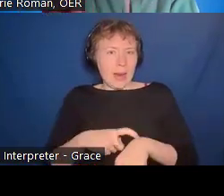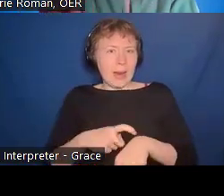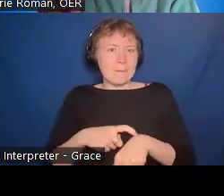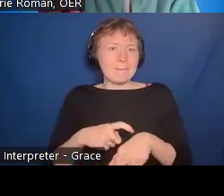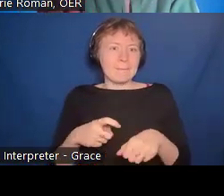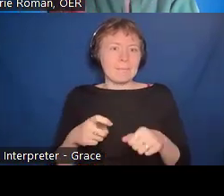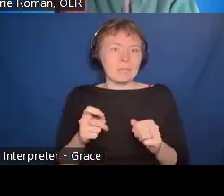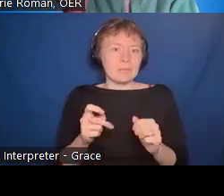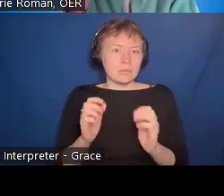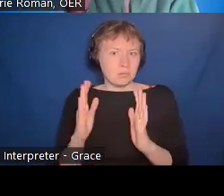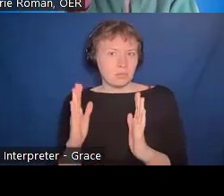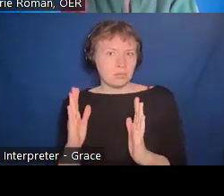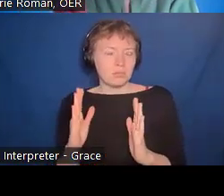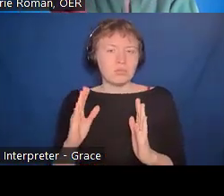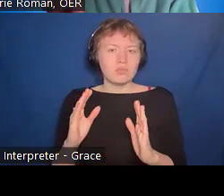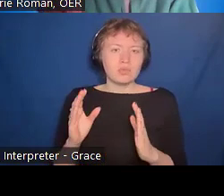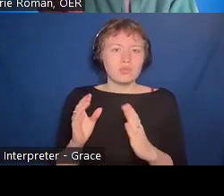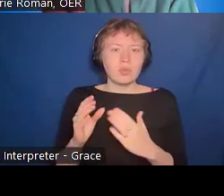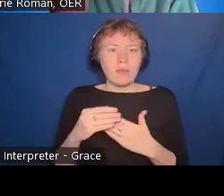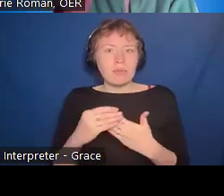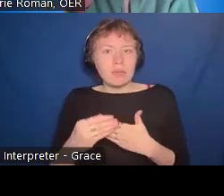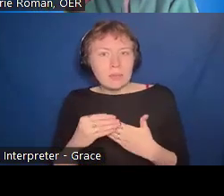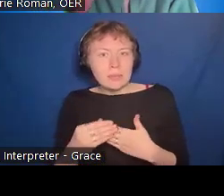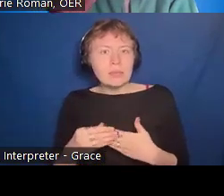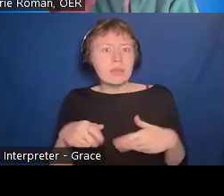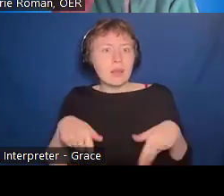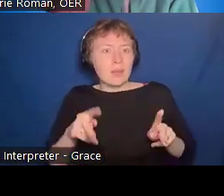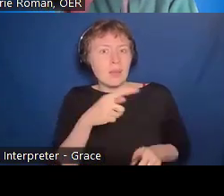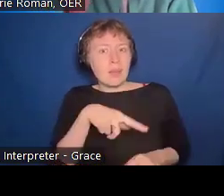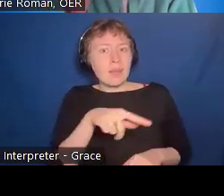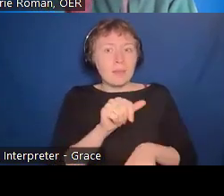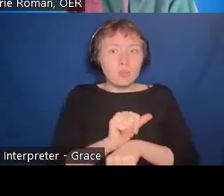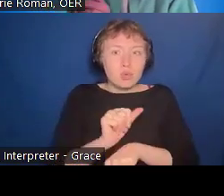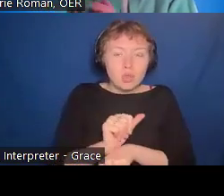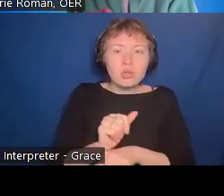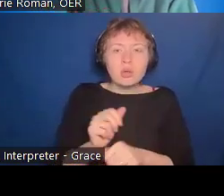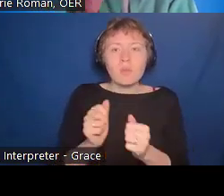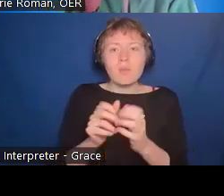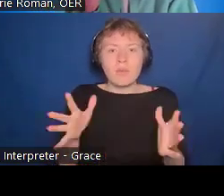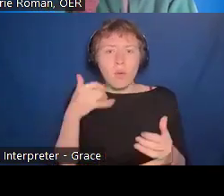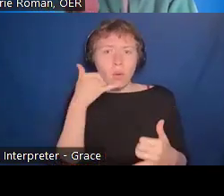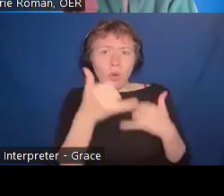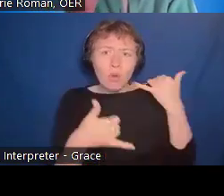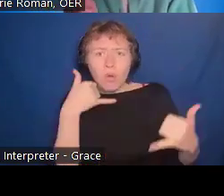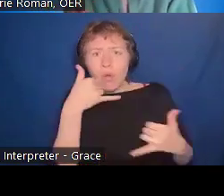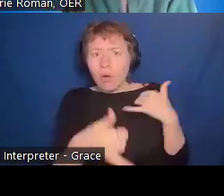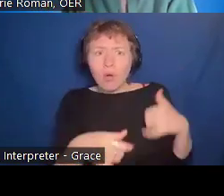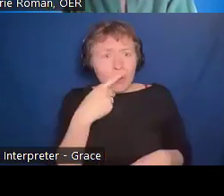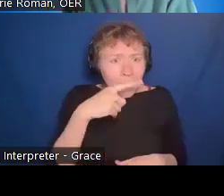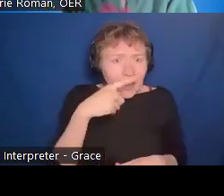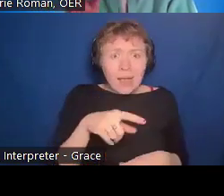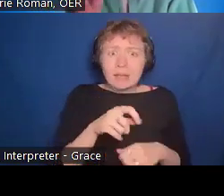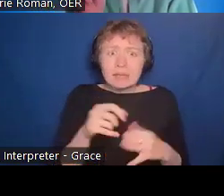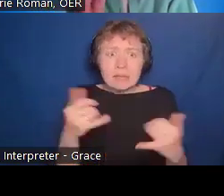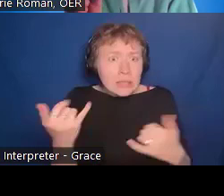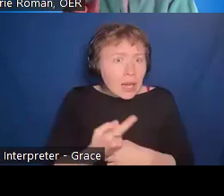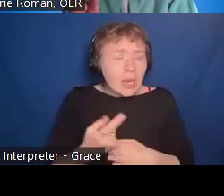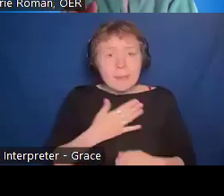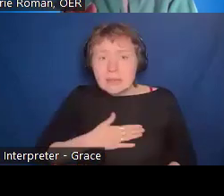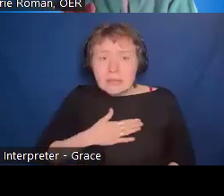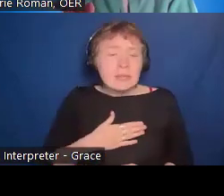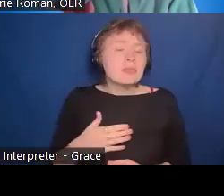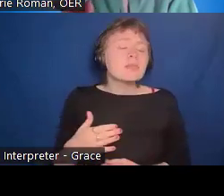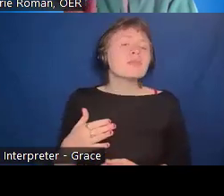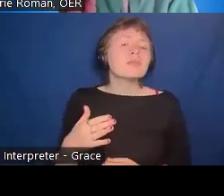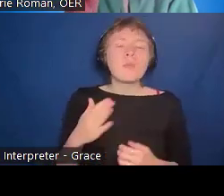give them an opportunity to do their work without getting, everyone calling them to get them out today. So please